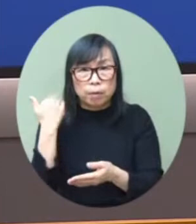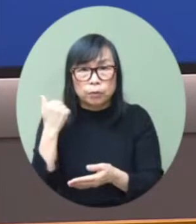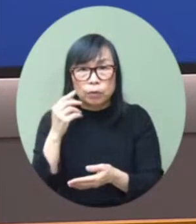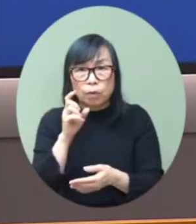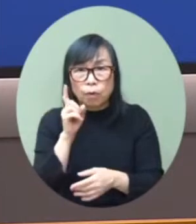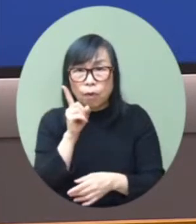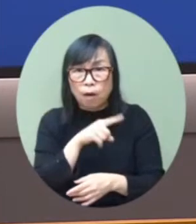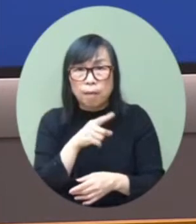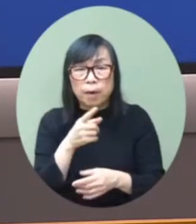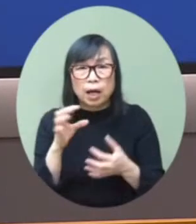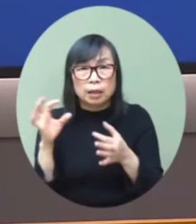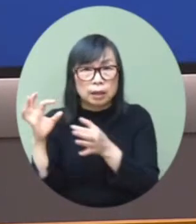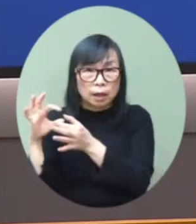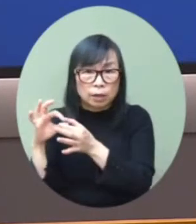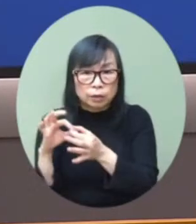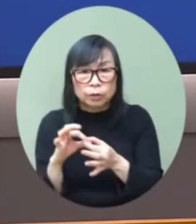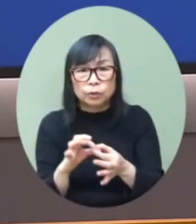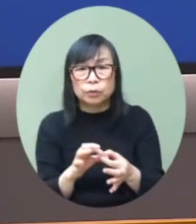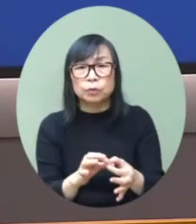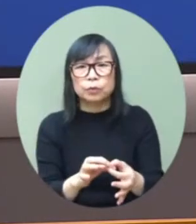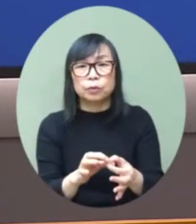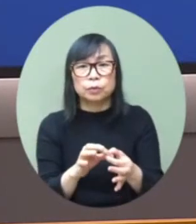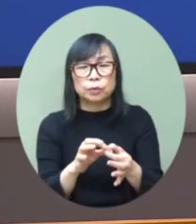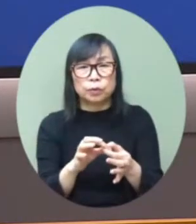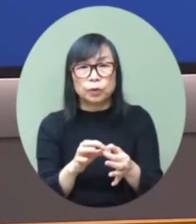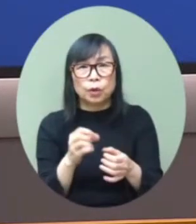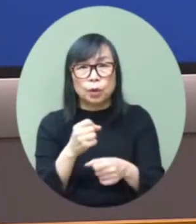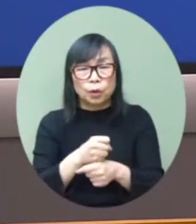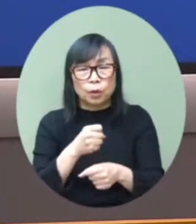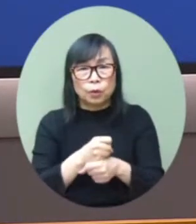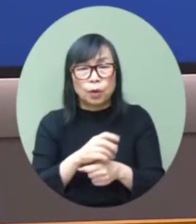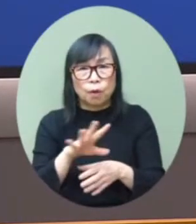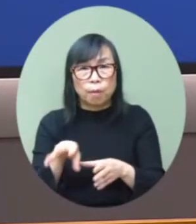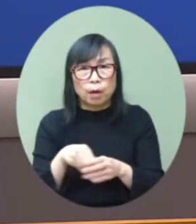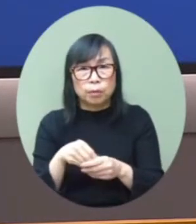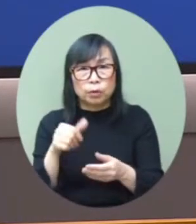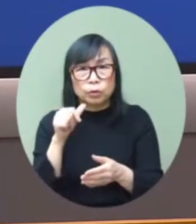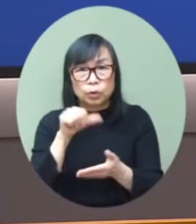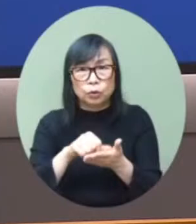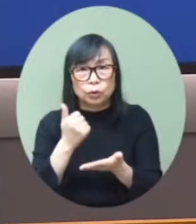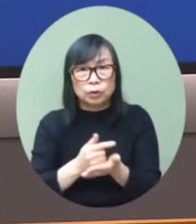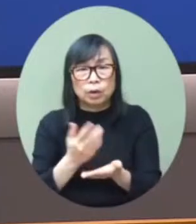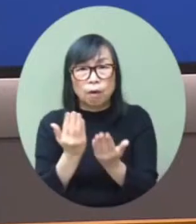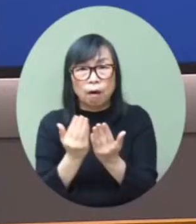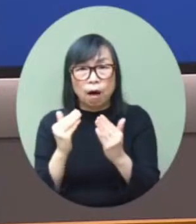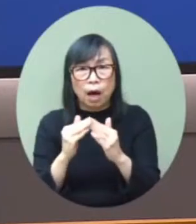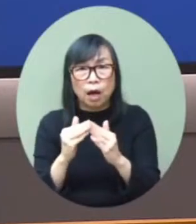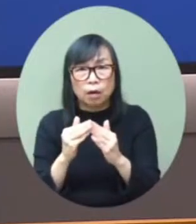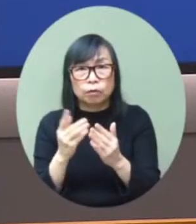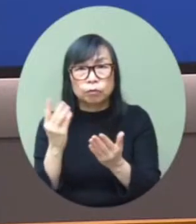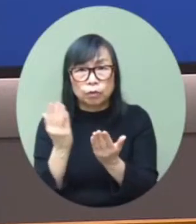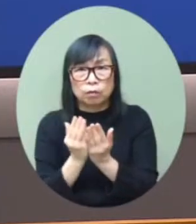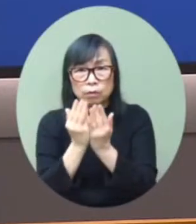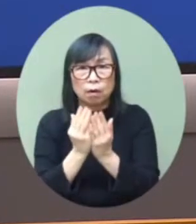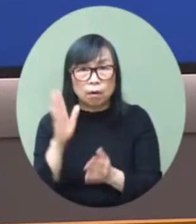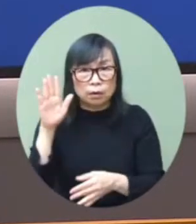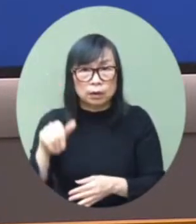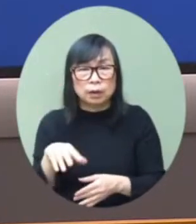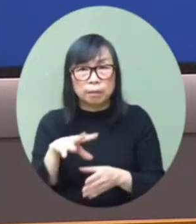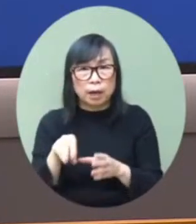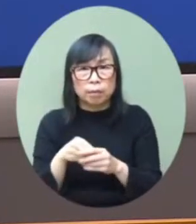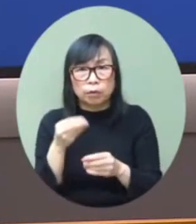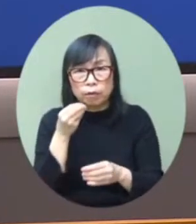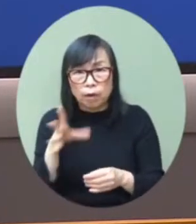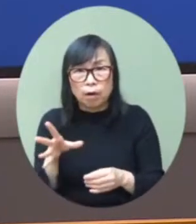will be able to implement the series of work I announced previously that will